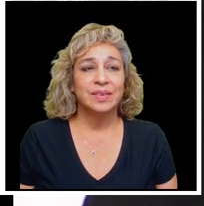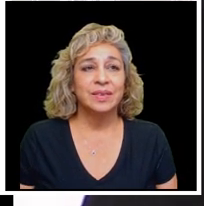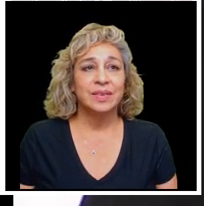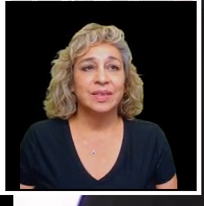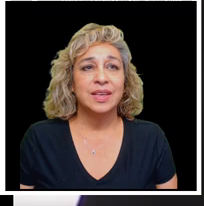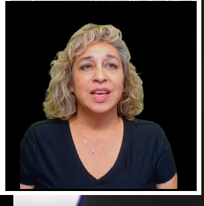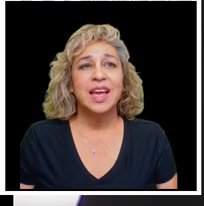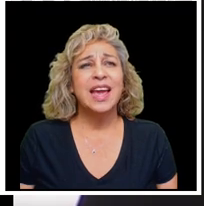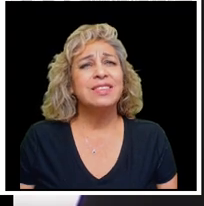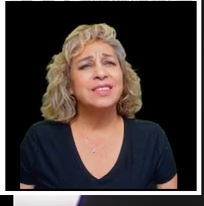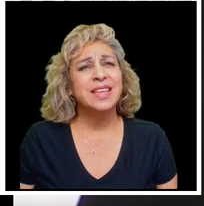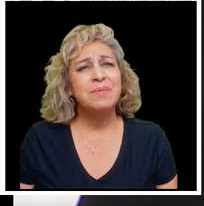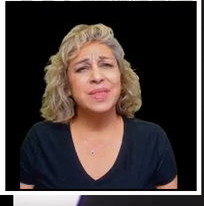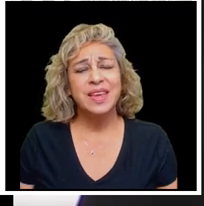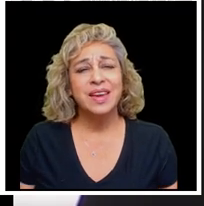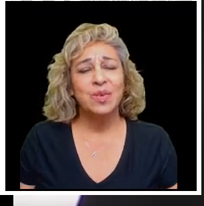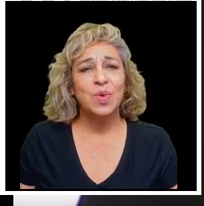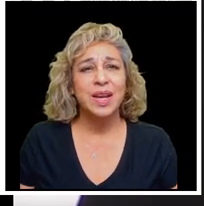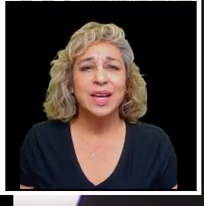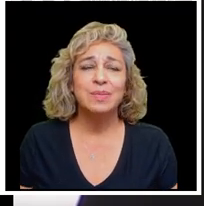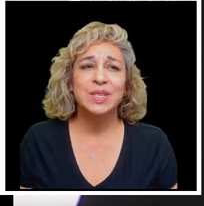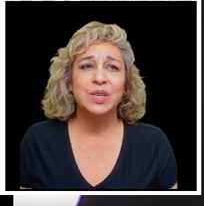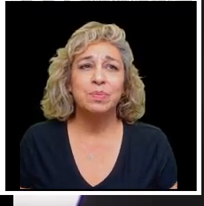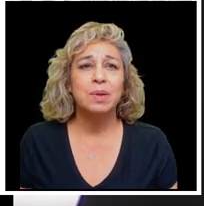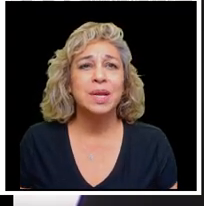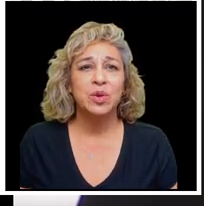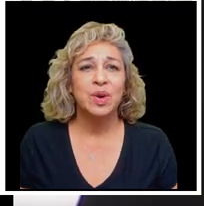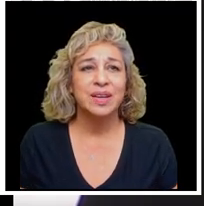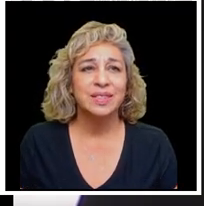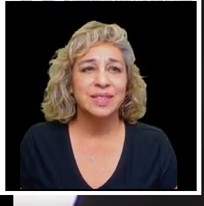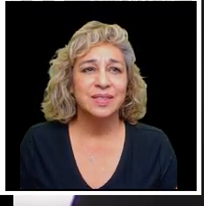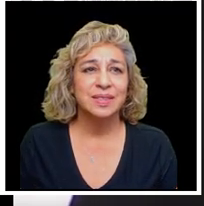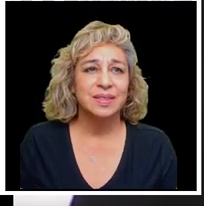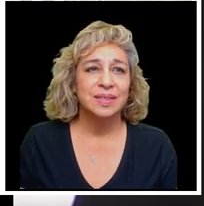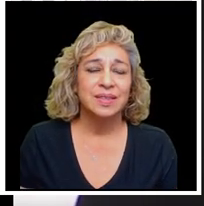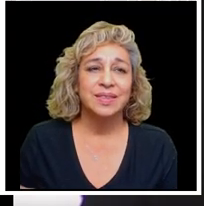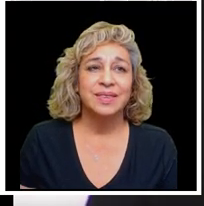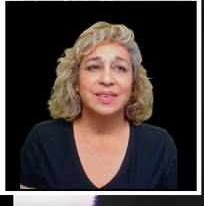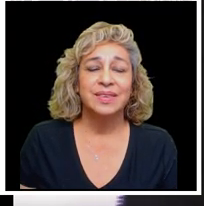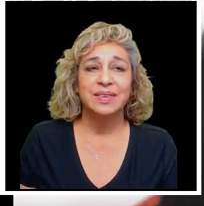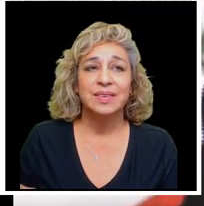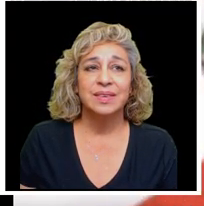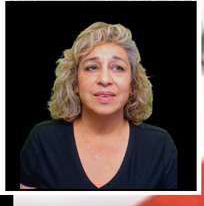and the same thing when it comes to public works